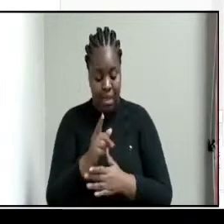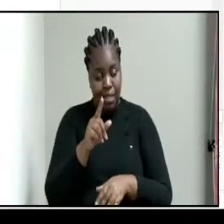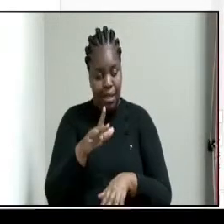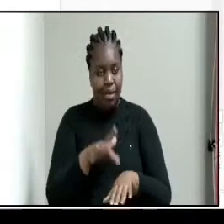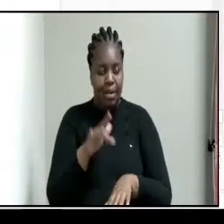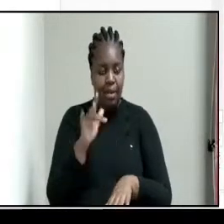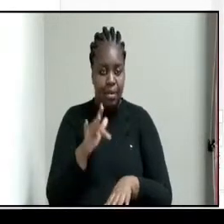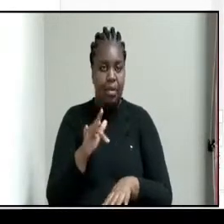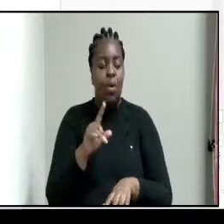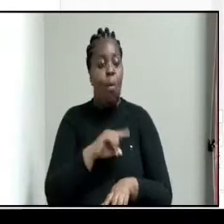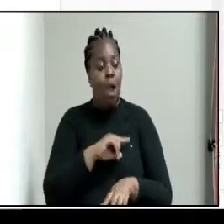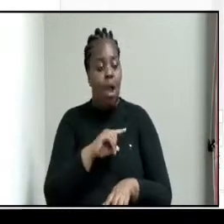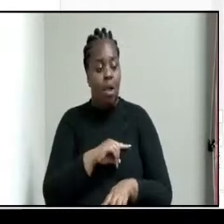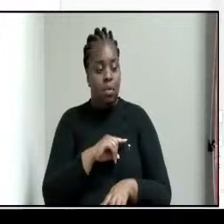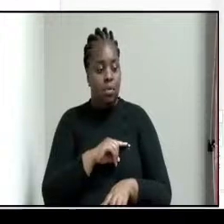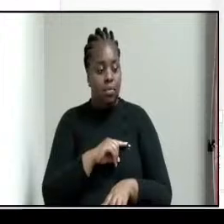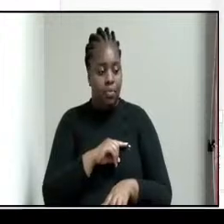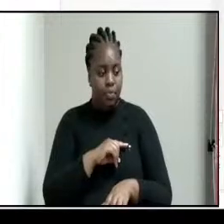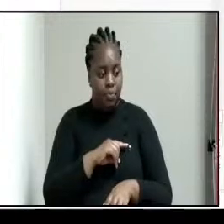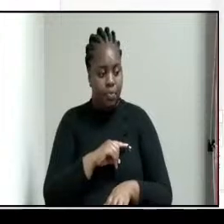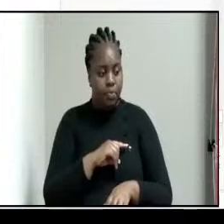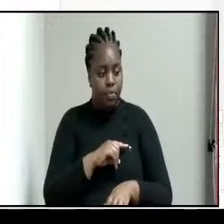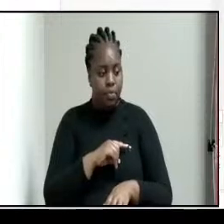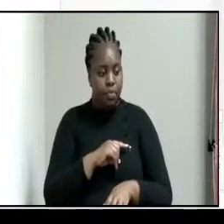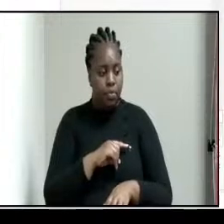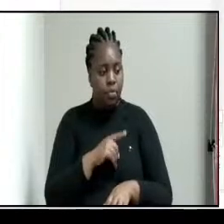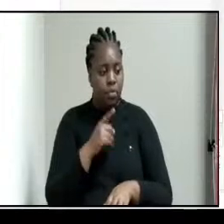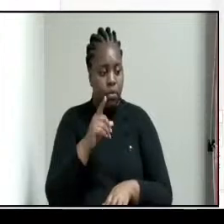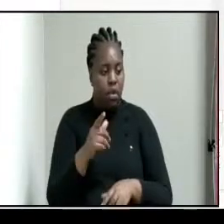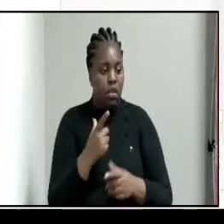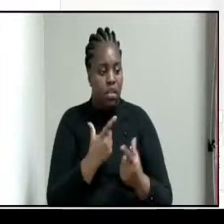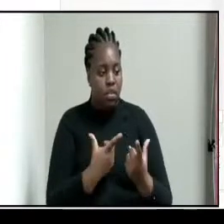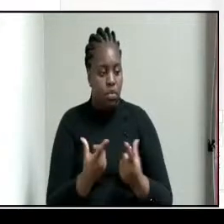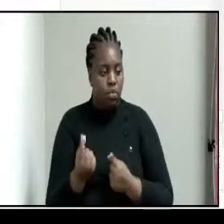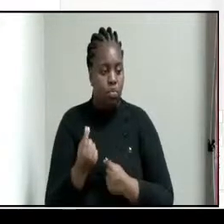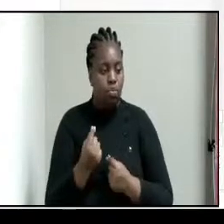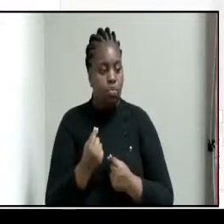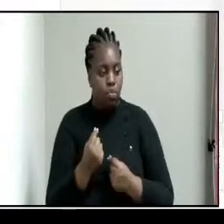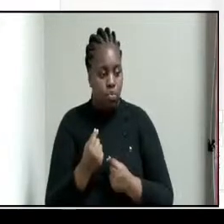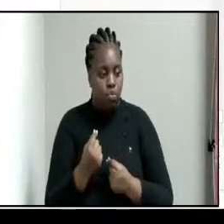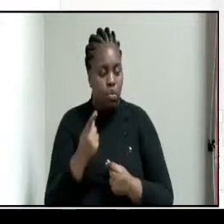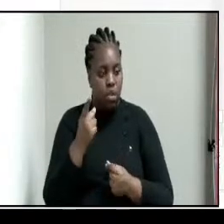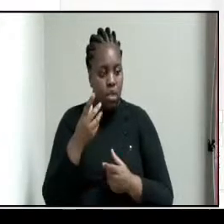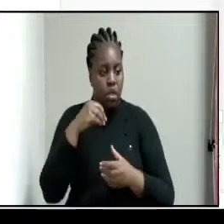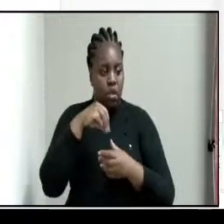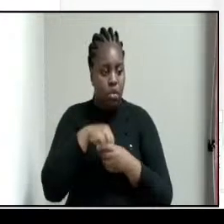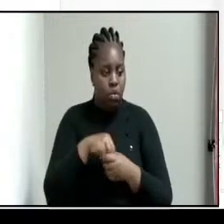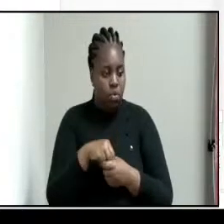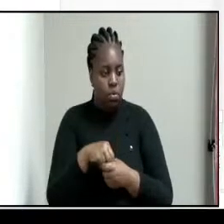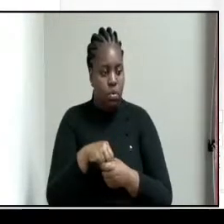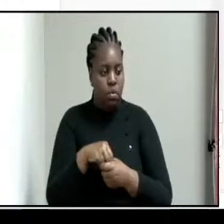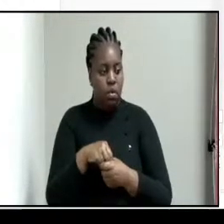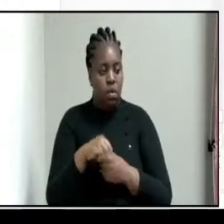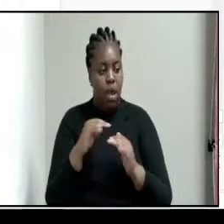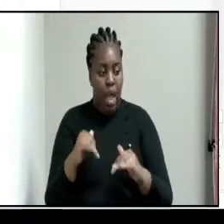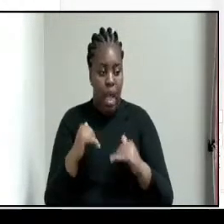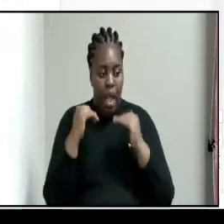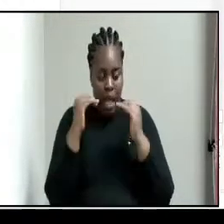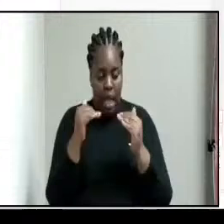role in that regard. The courts, do play perhaps a critical role, including in institutions of higher